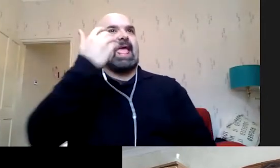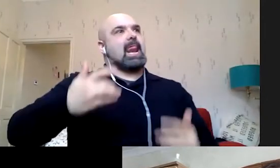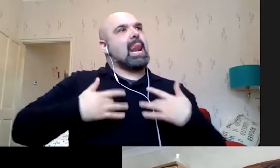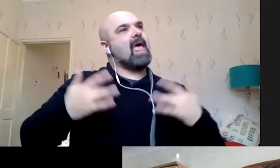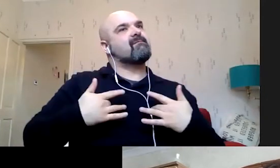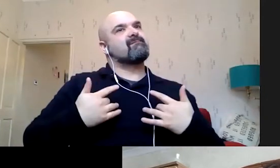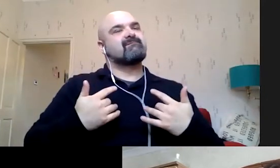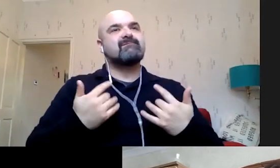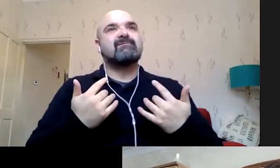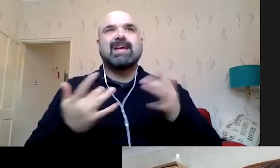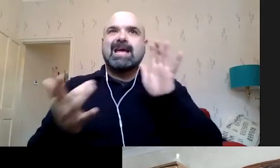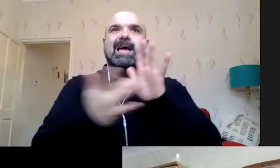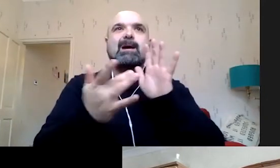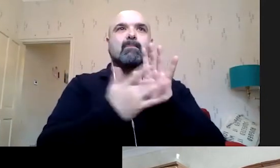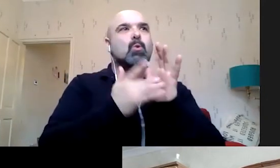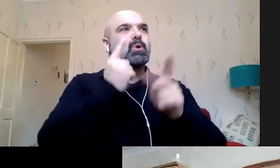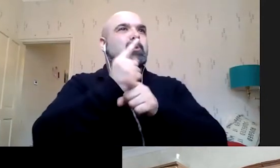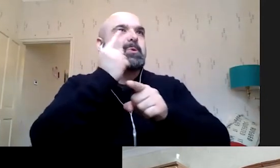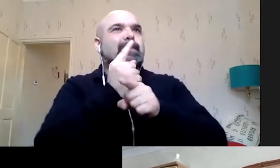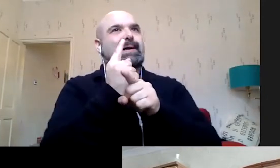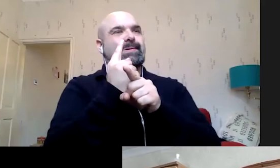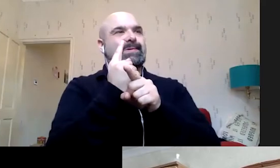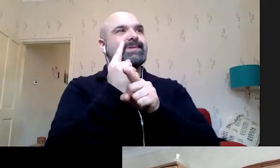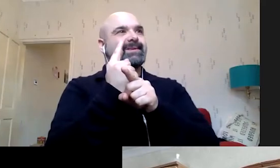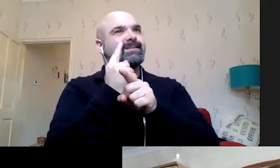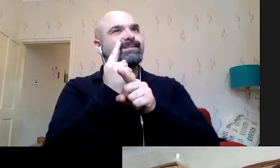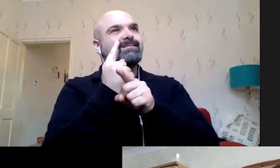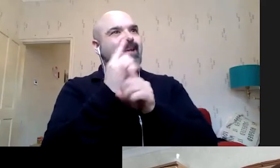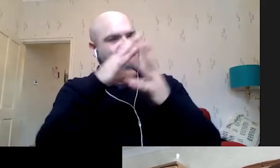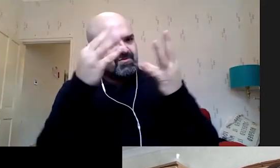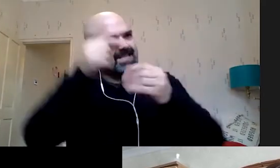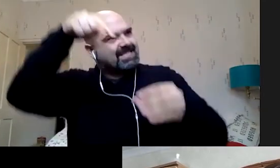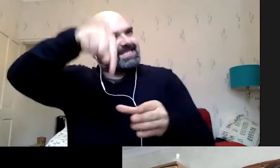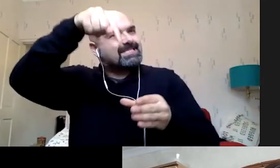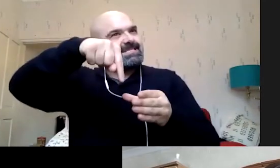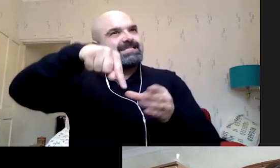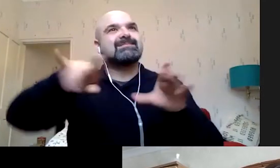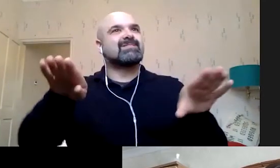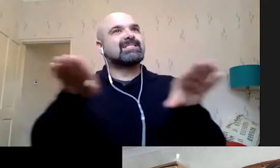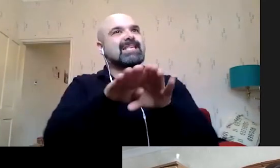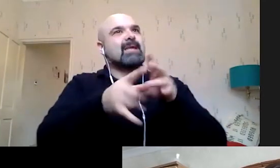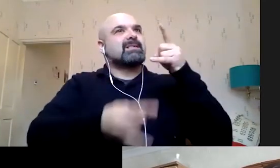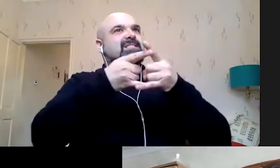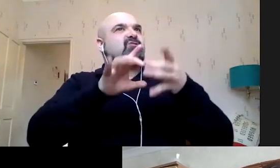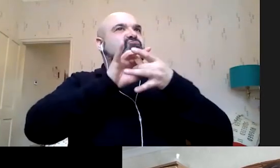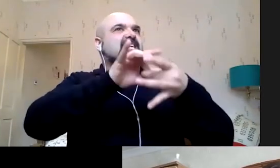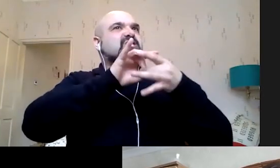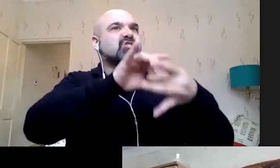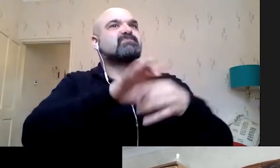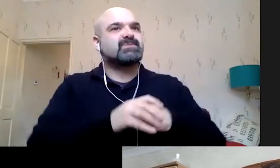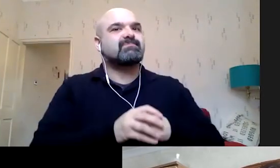area. You know, we talk about, you know, same-sex relationships as much